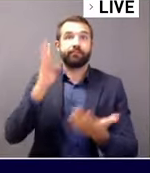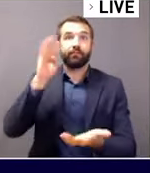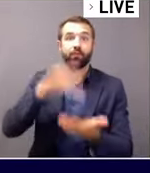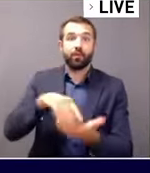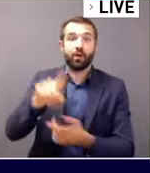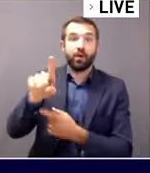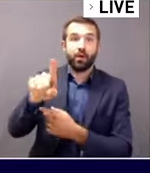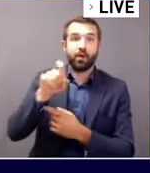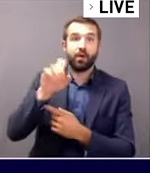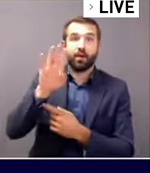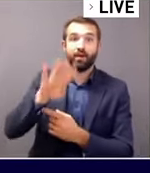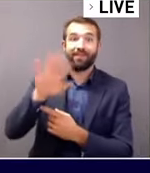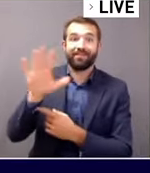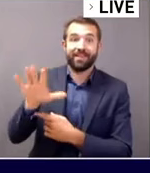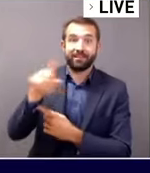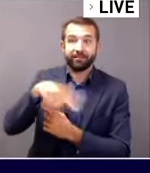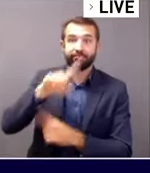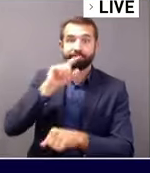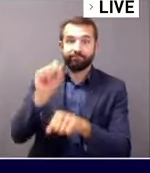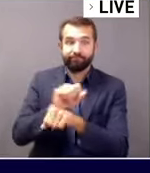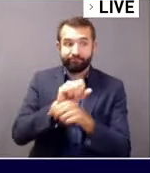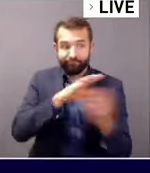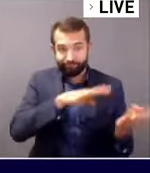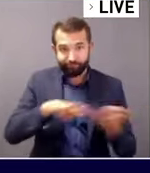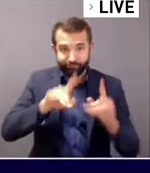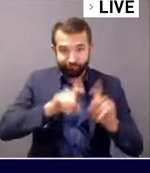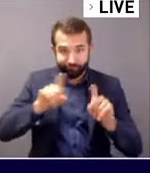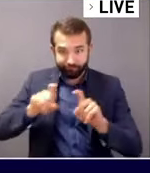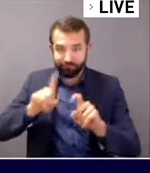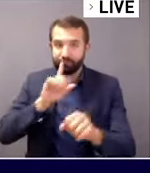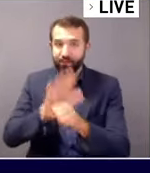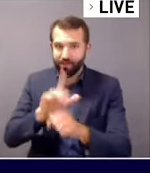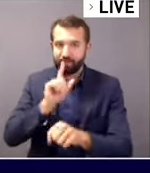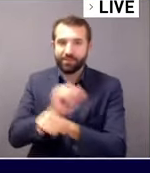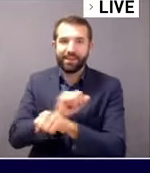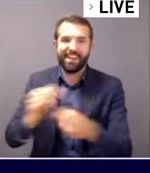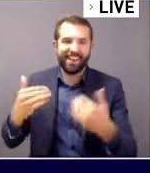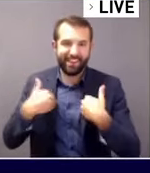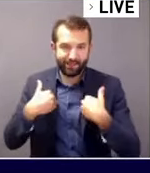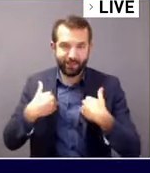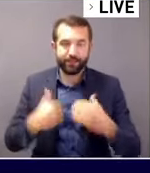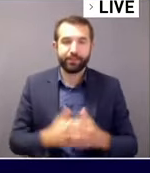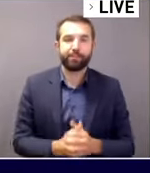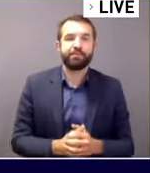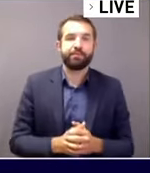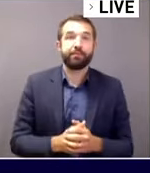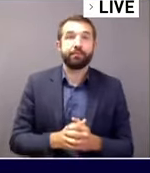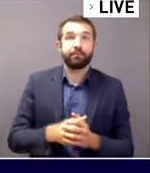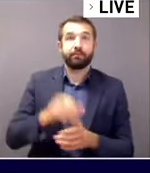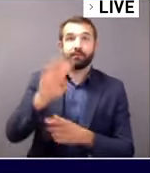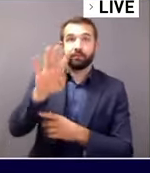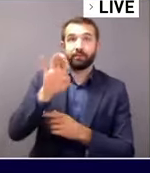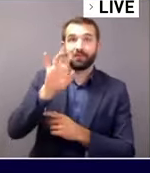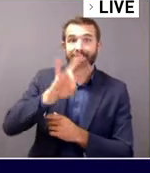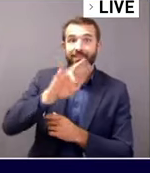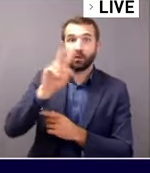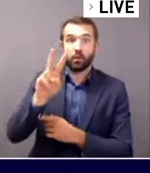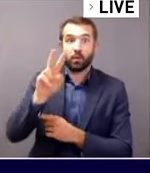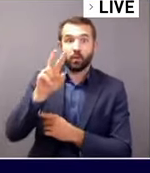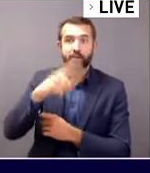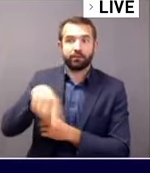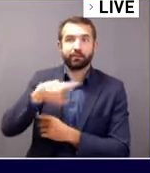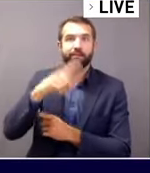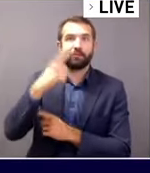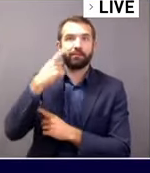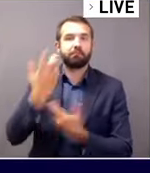4,145 are confirmed cases, an increase of 45, and 472 are probable cases,